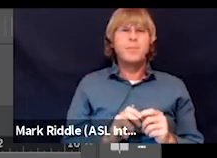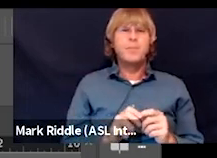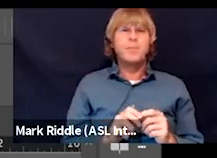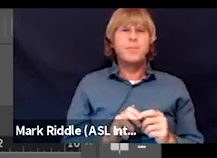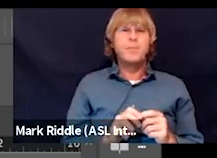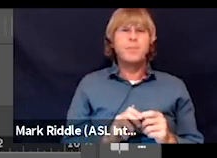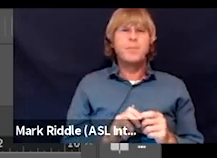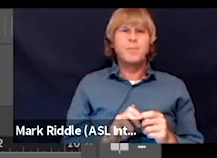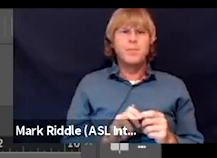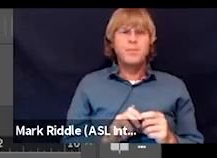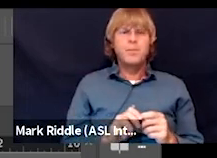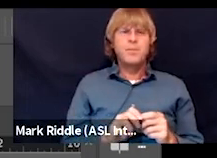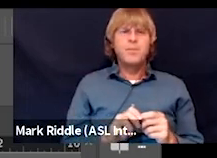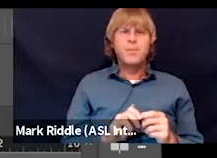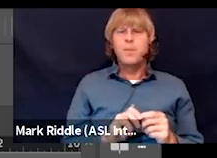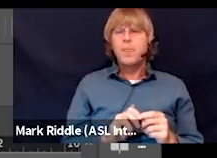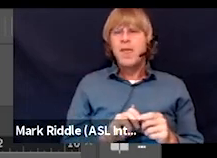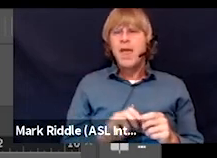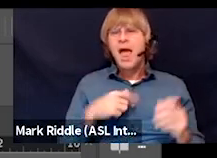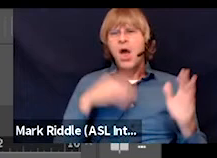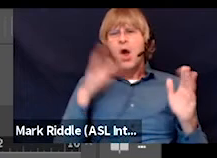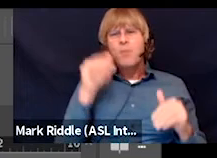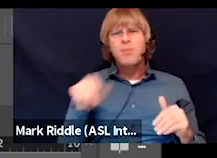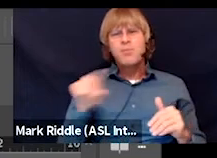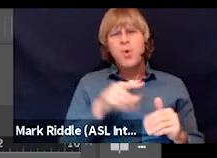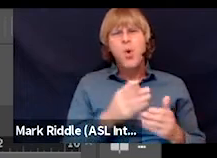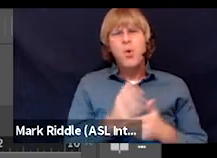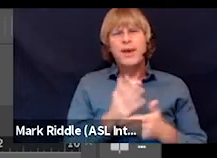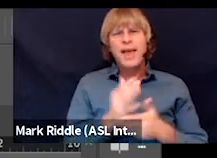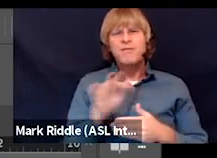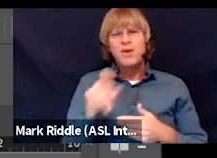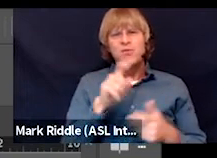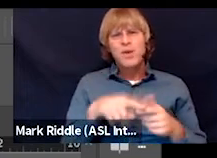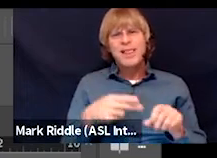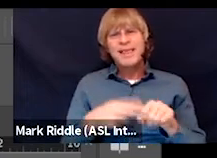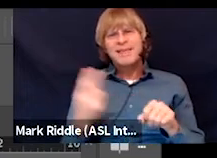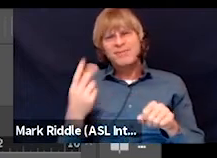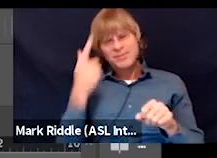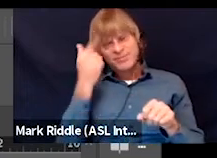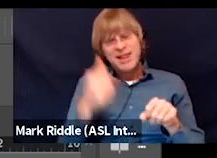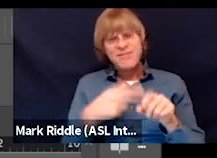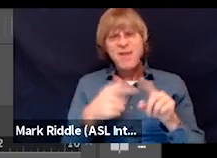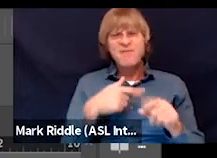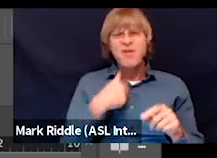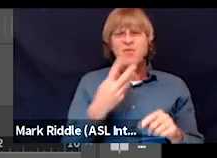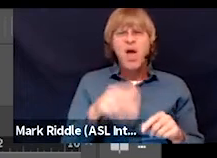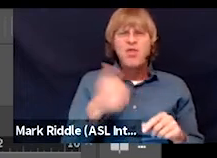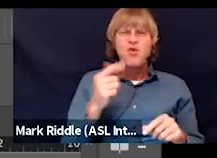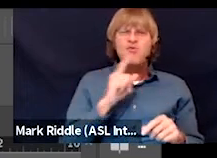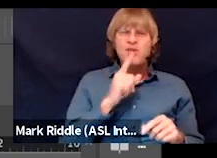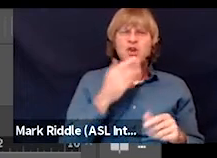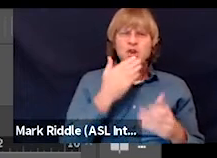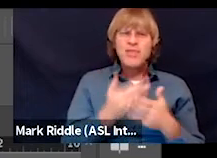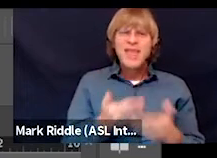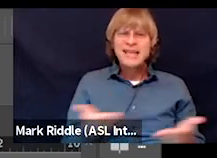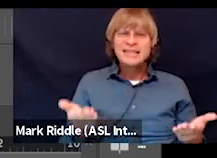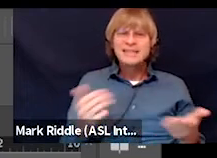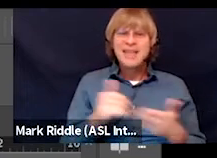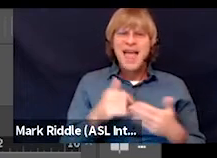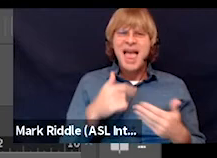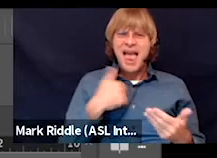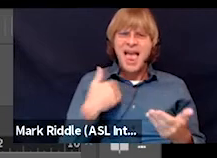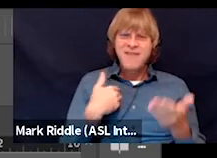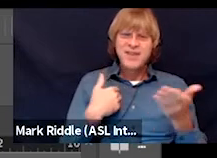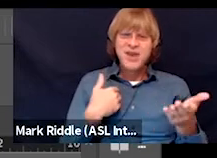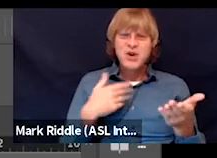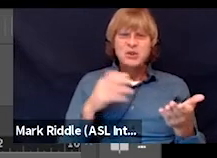Oh, there's I hope people are okay. You know, if you need to leave, but there's a few other really kind of fun things that I've got in